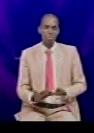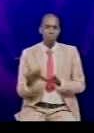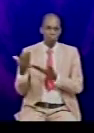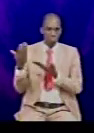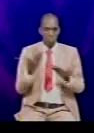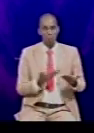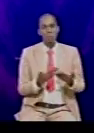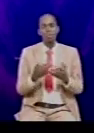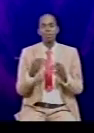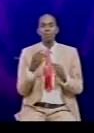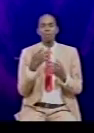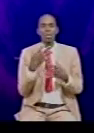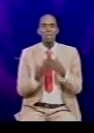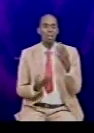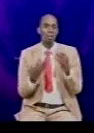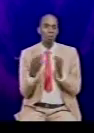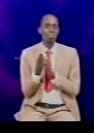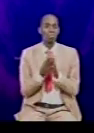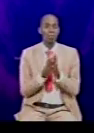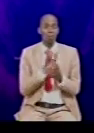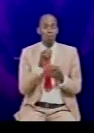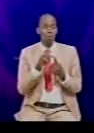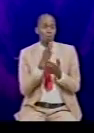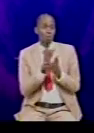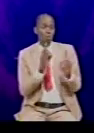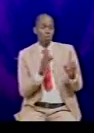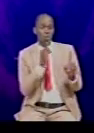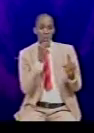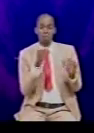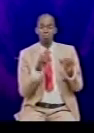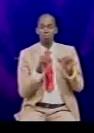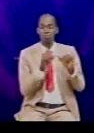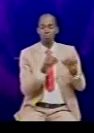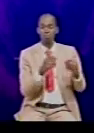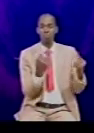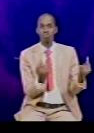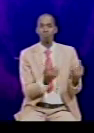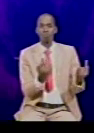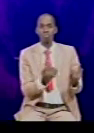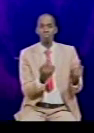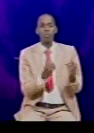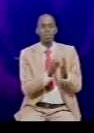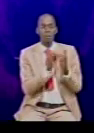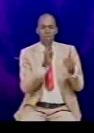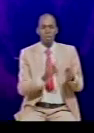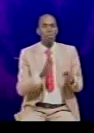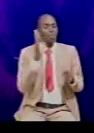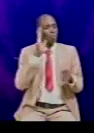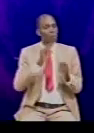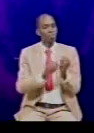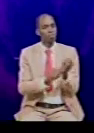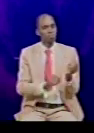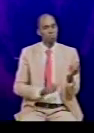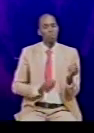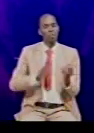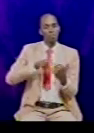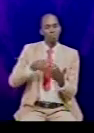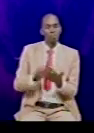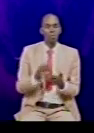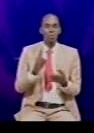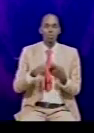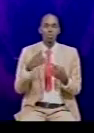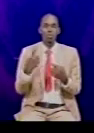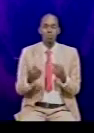When somebody is committing sin, it eventually results into lukewarmness in the spirit. And so